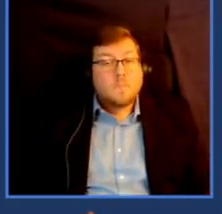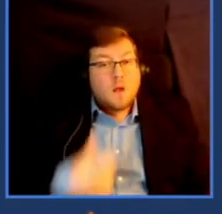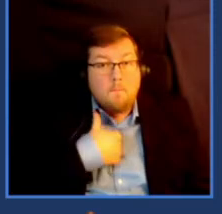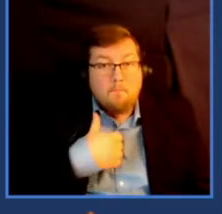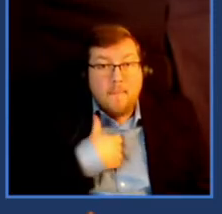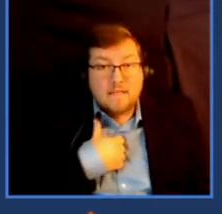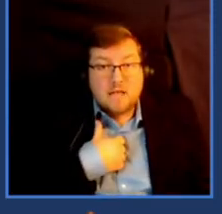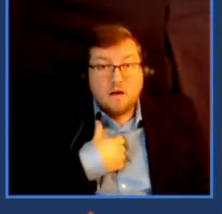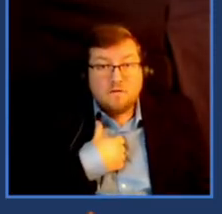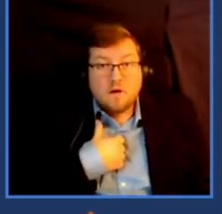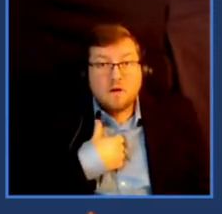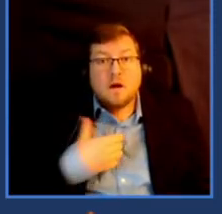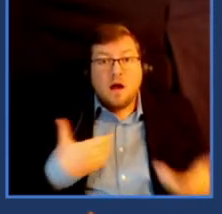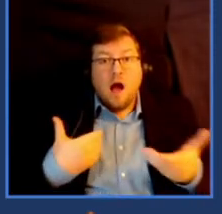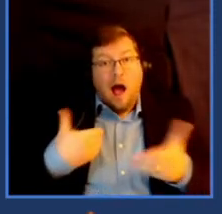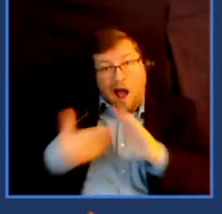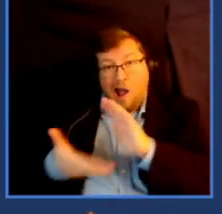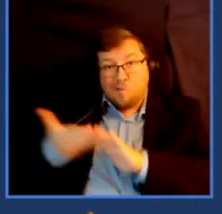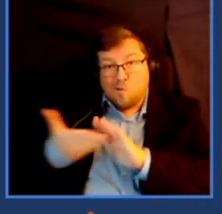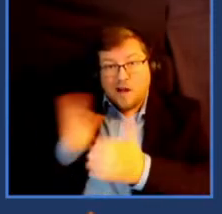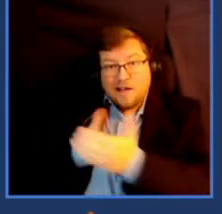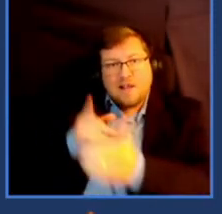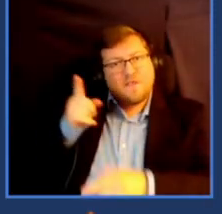the unelected senator of Georgia.